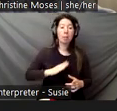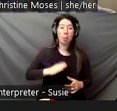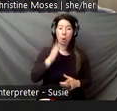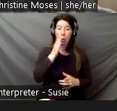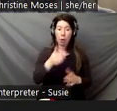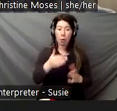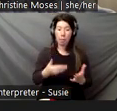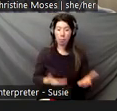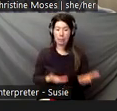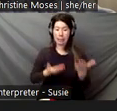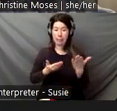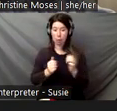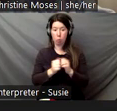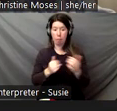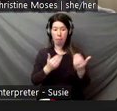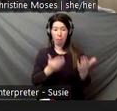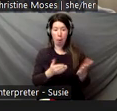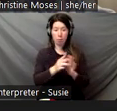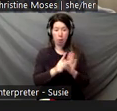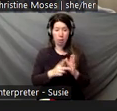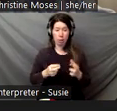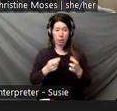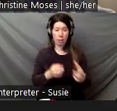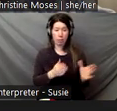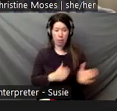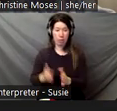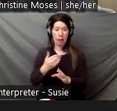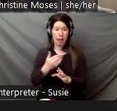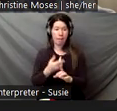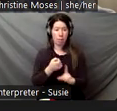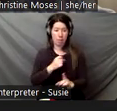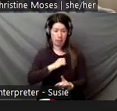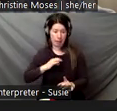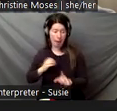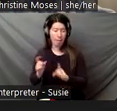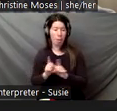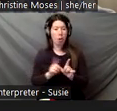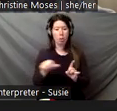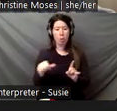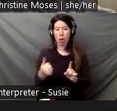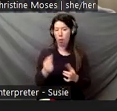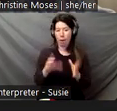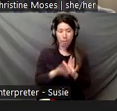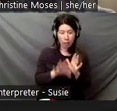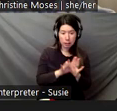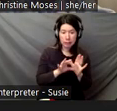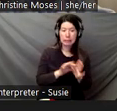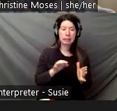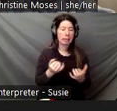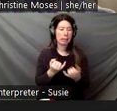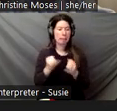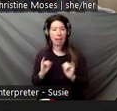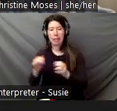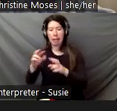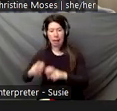presented with the proposed policy recommendation prepared by staff, as well as any findings regarding independent analysis, review of